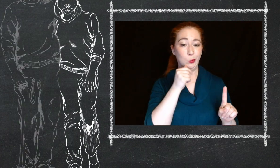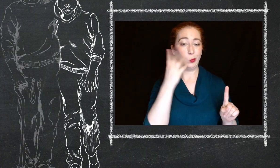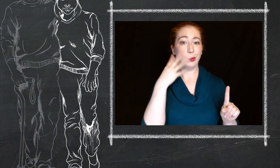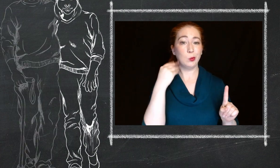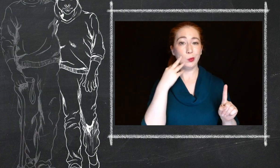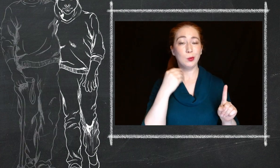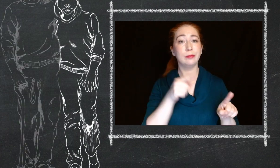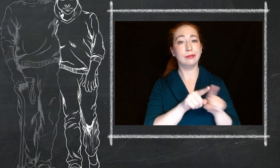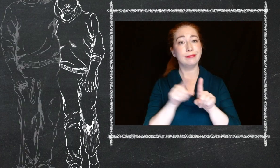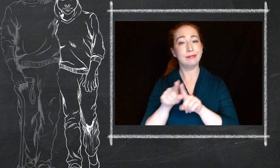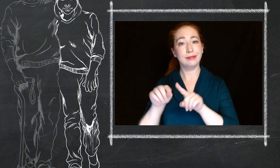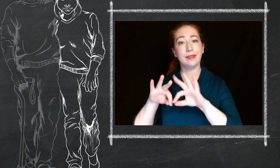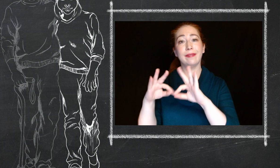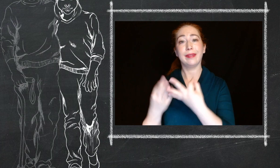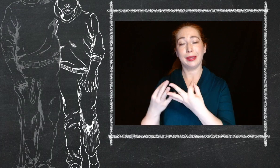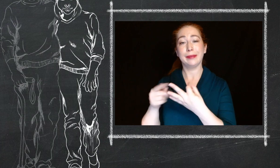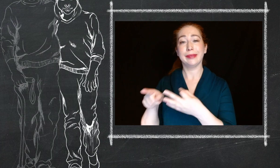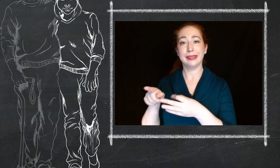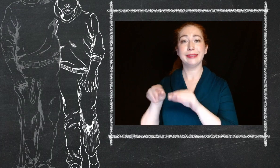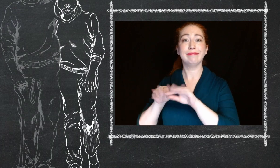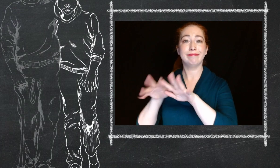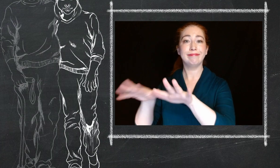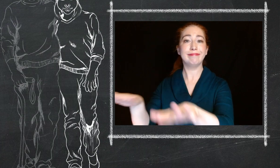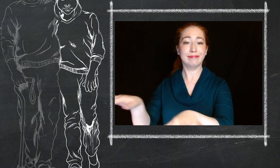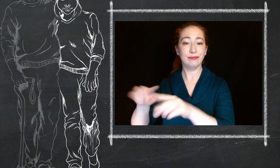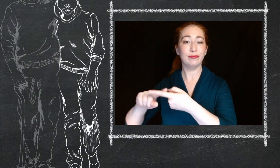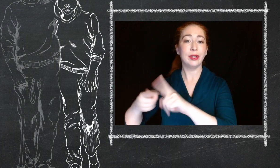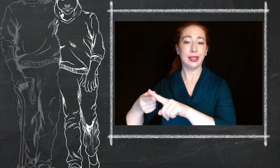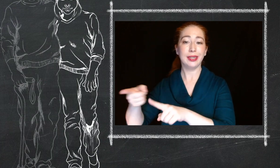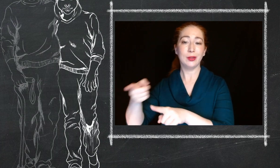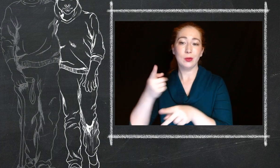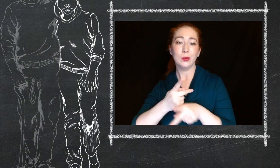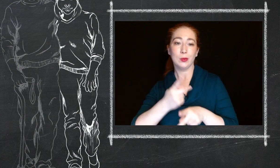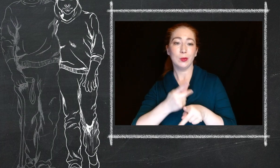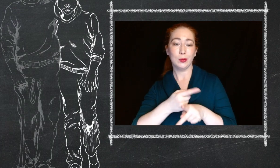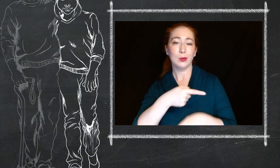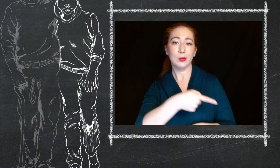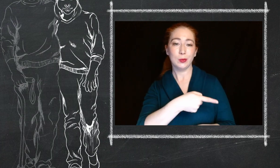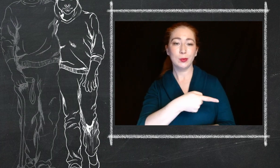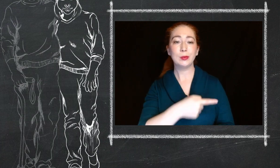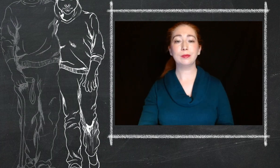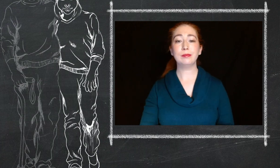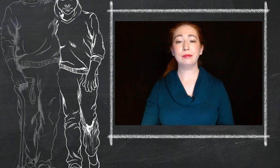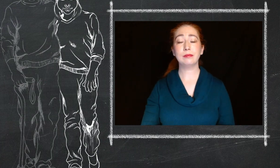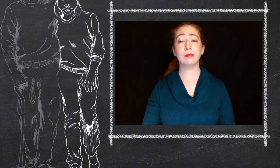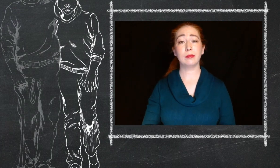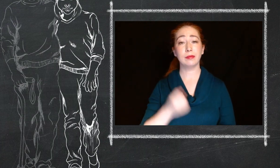to family members or friends who may be serving as care partners.